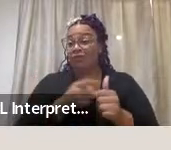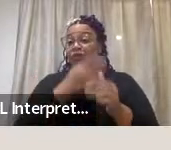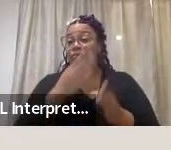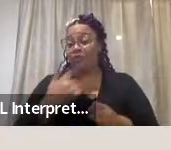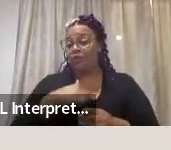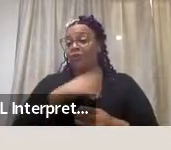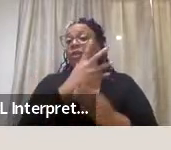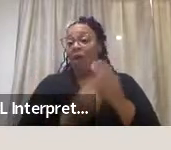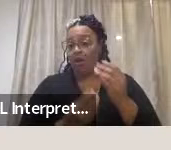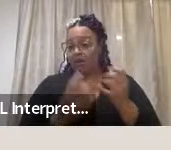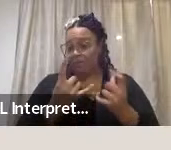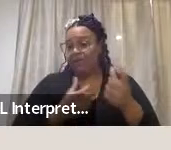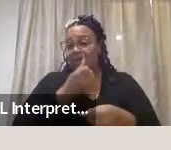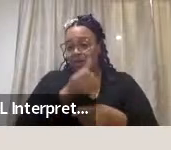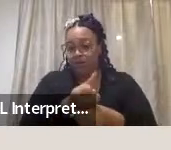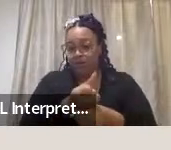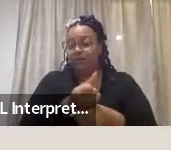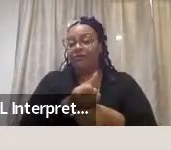Monroe.